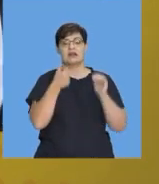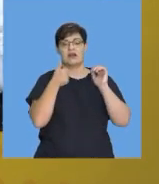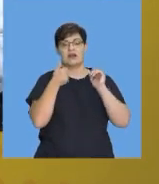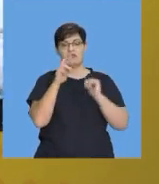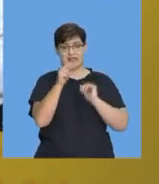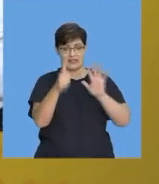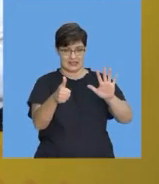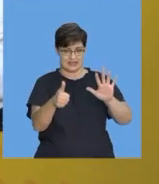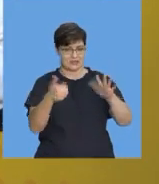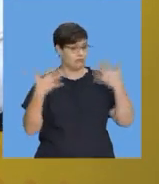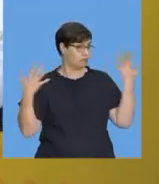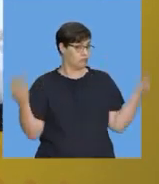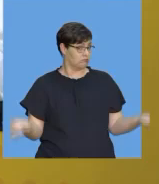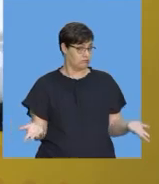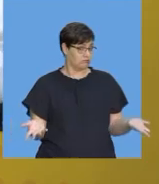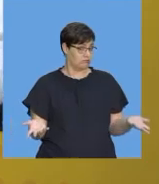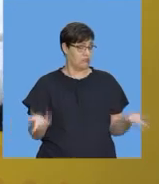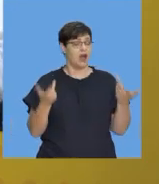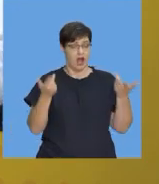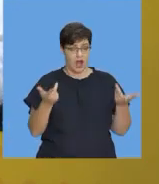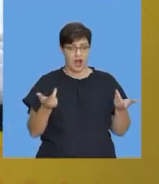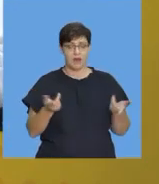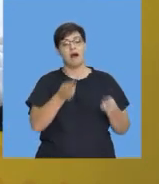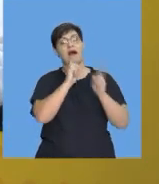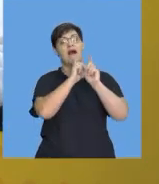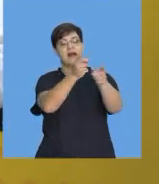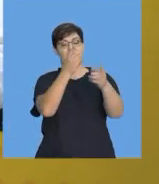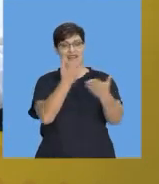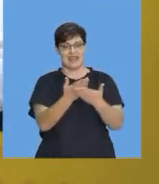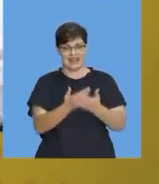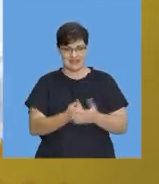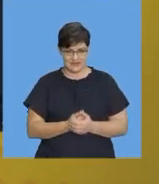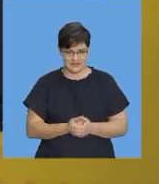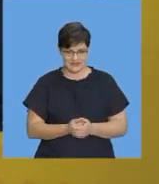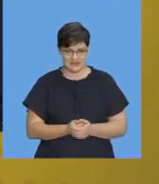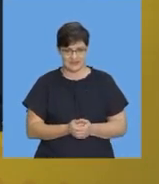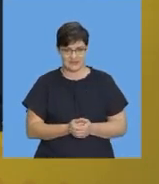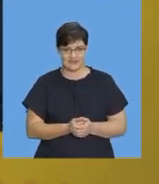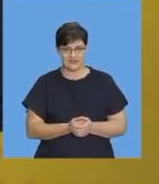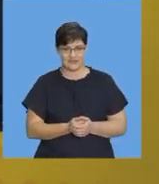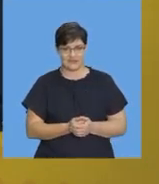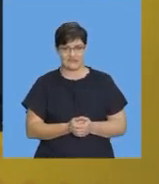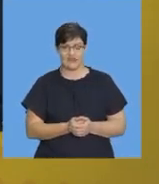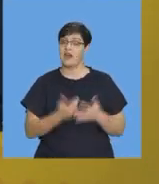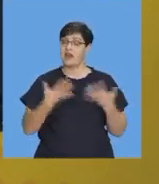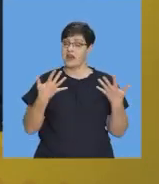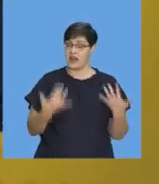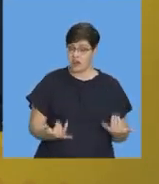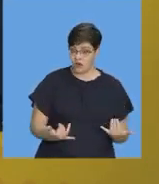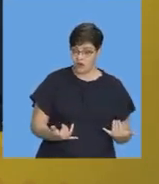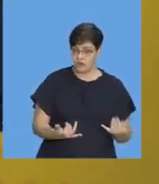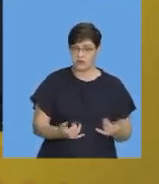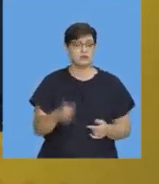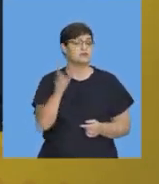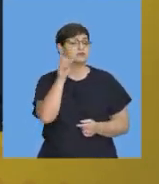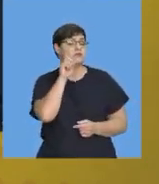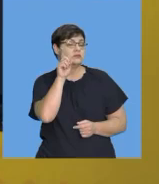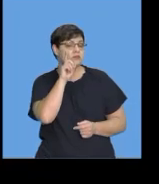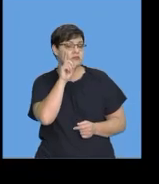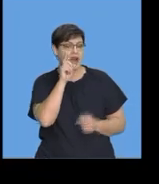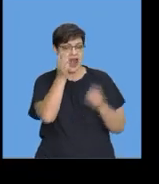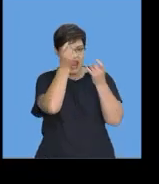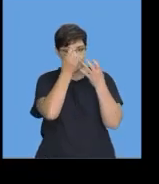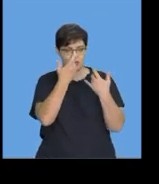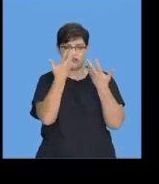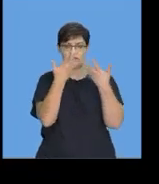rand. Voila. I'm on the road to answering my question. Okay, now that I have that, watch how I